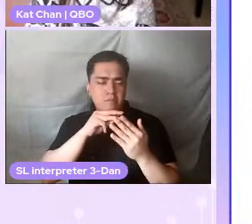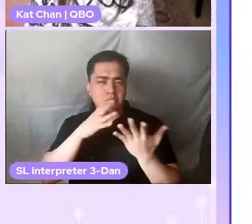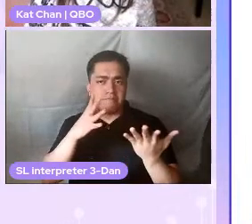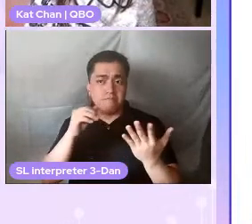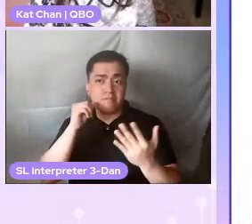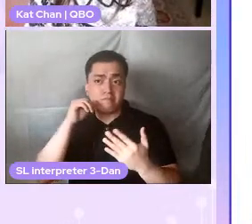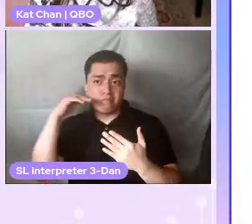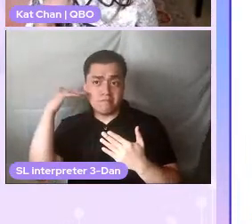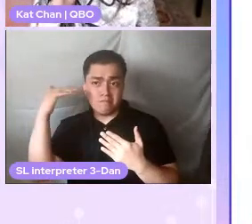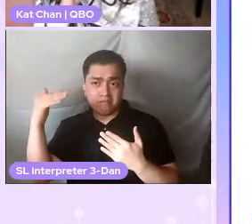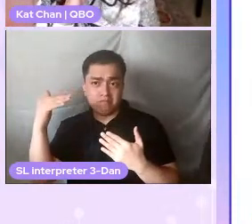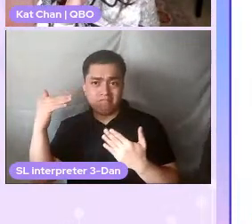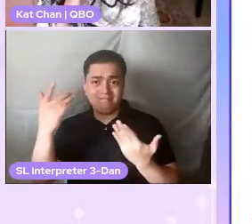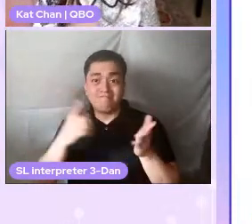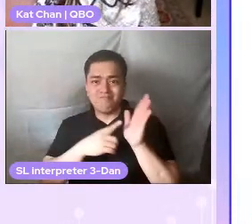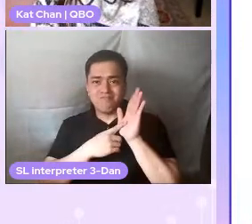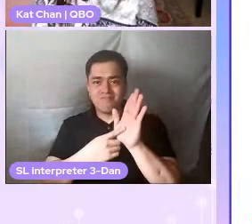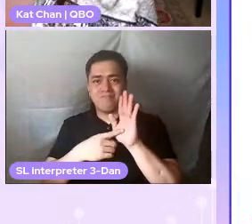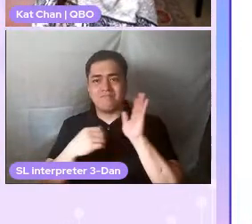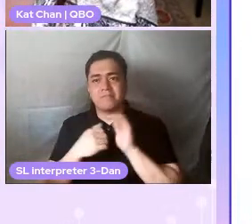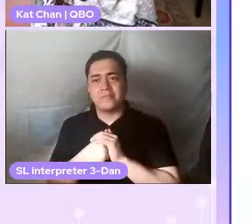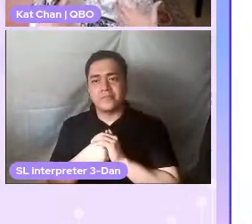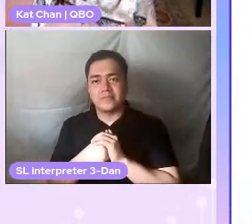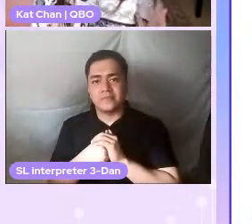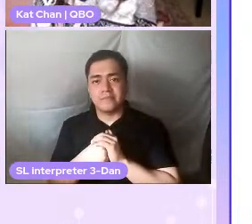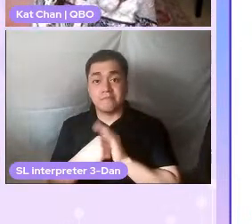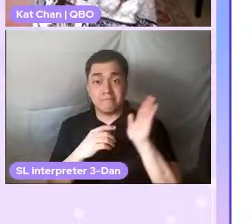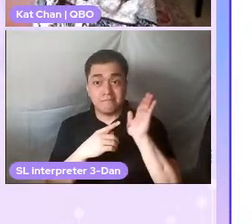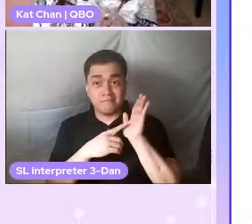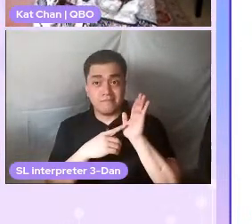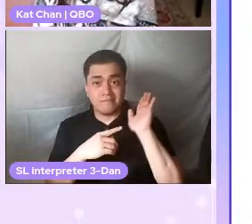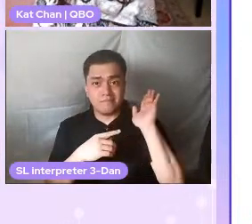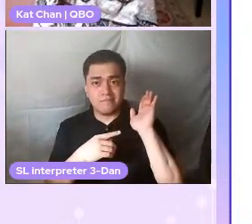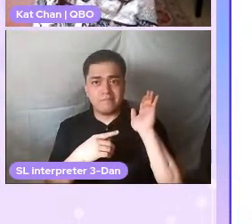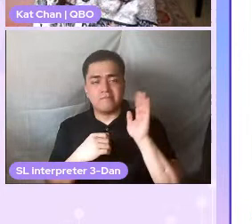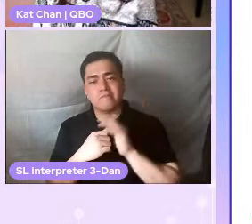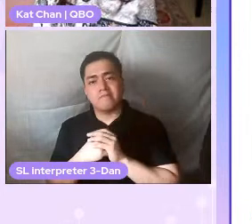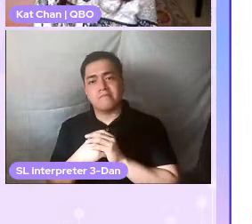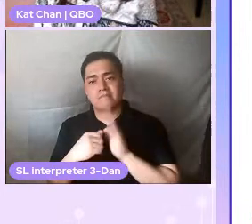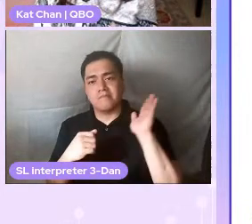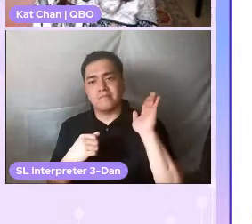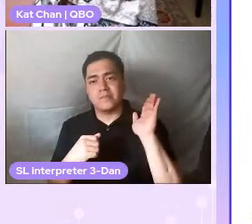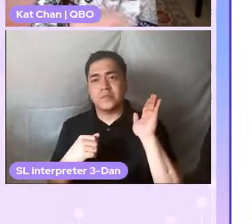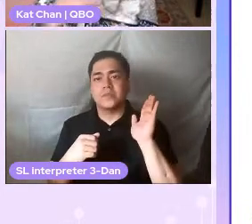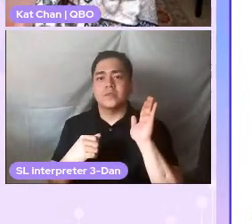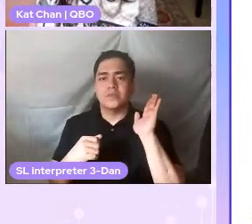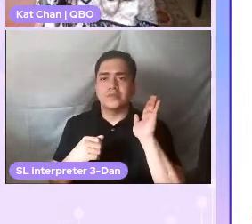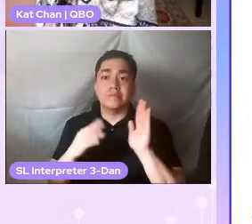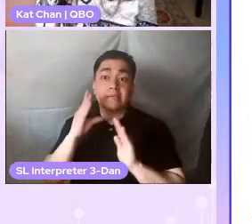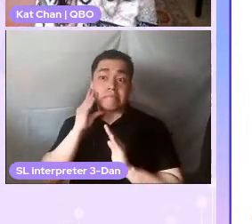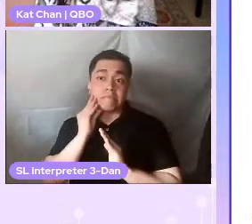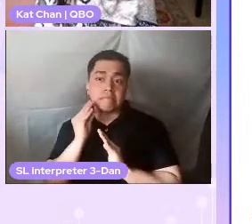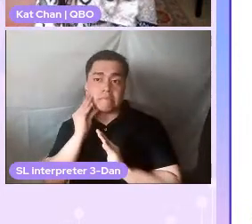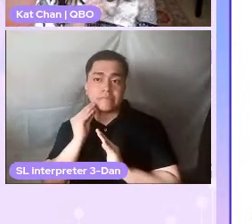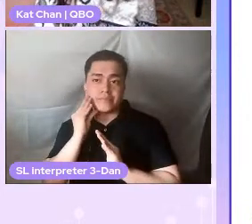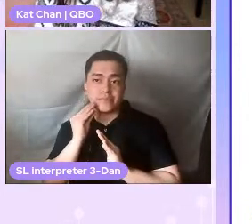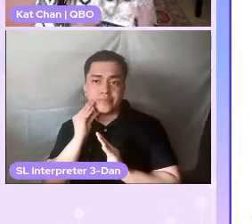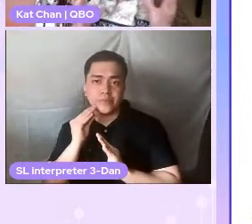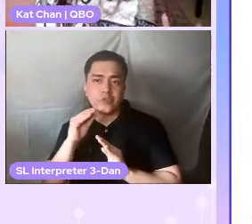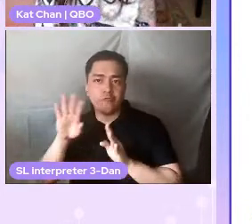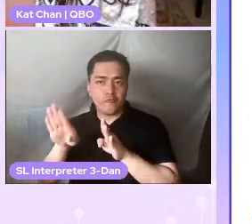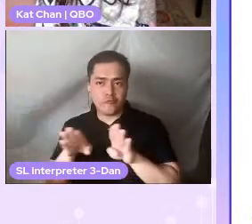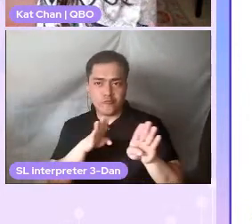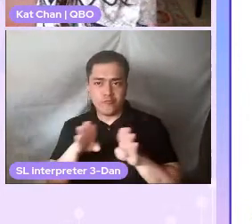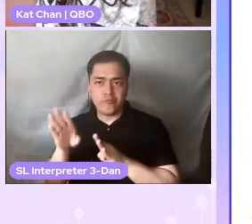weren't showing up, no? And actually, this wasn't just my anecdotal experience. We actually see, you know, in a lot of the studies have shown